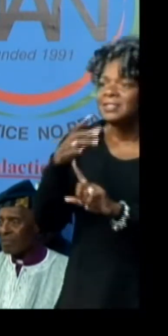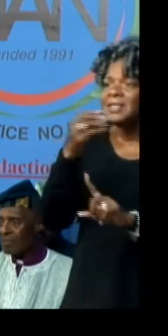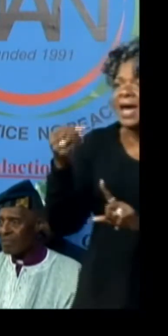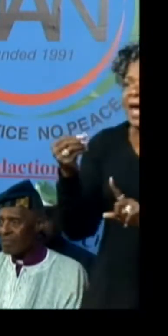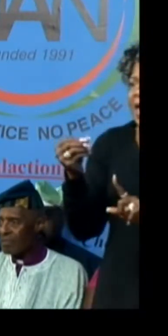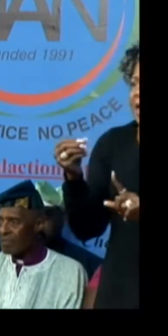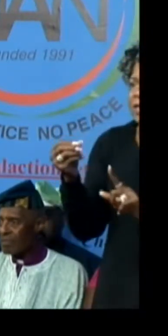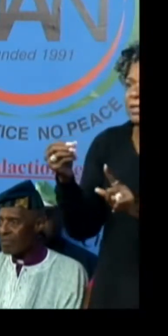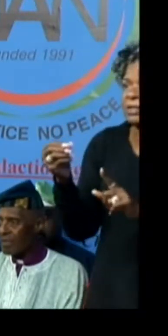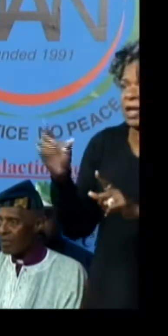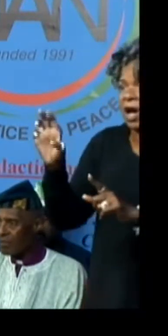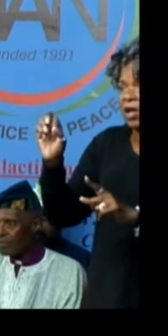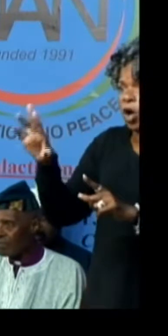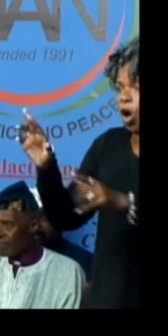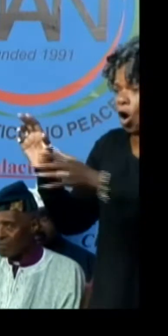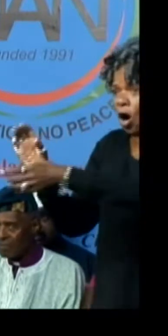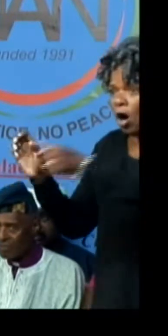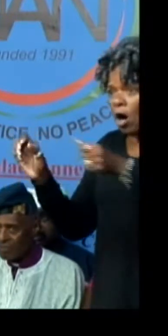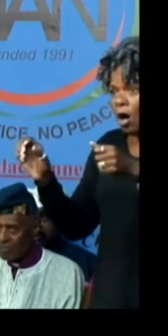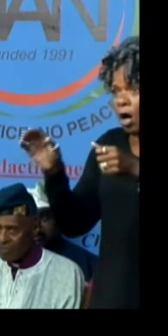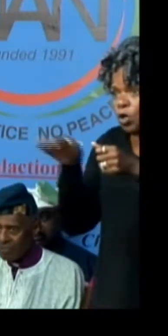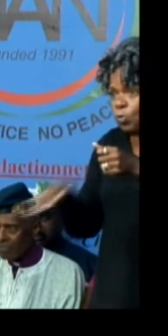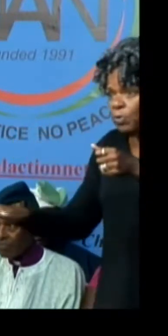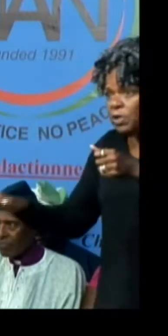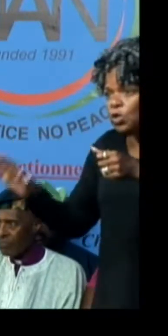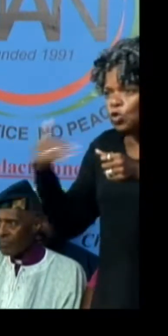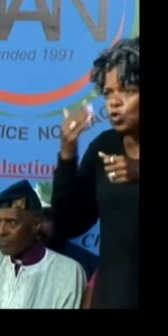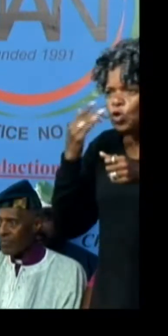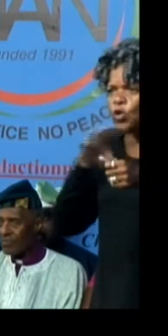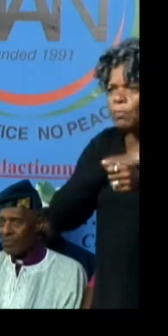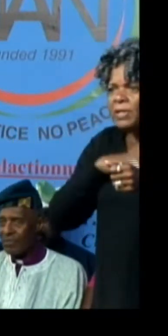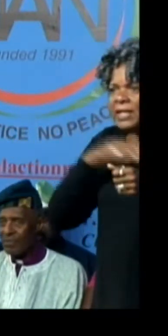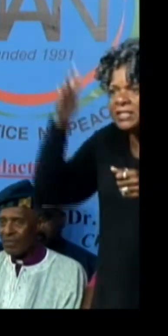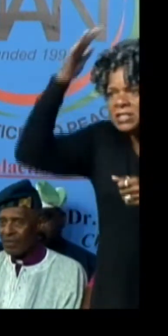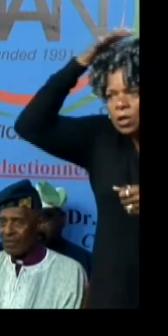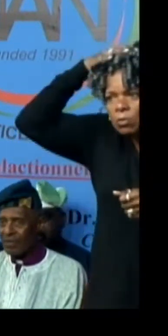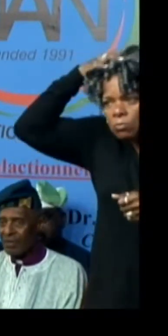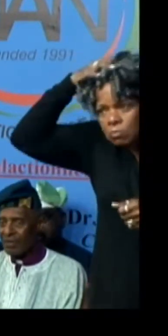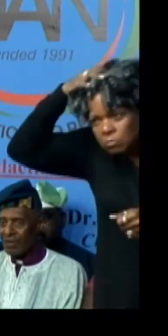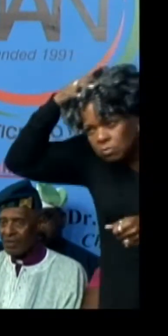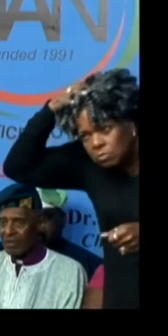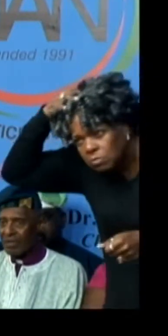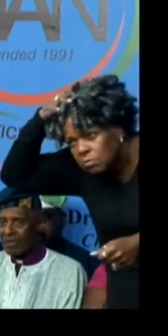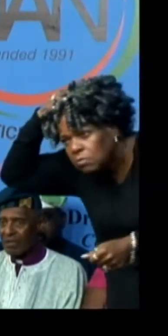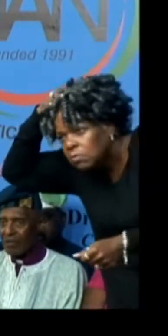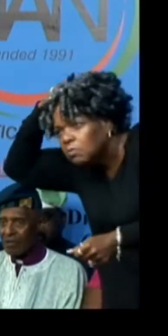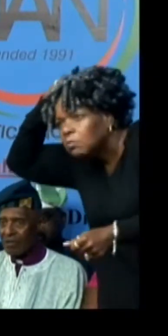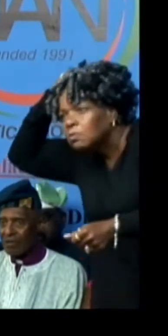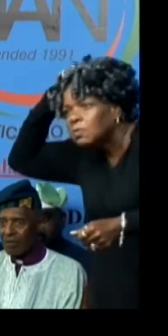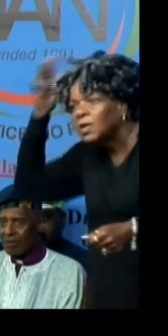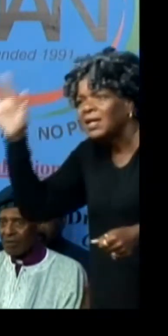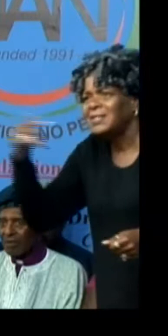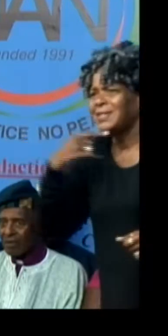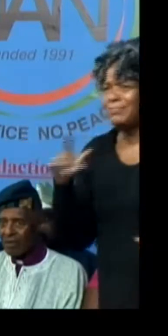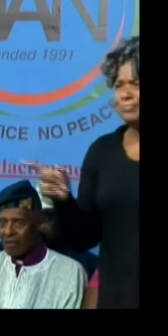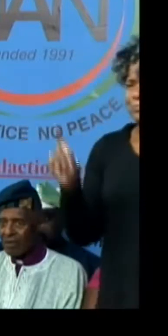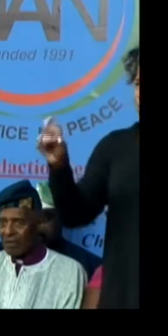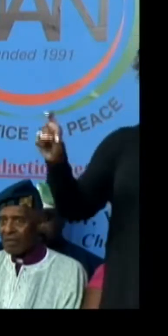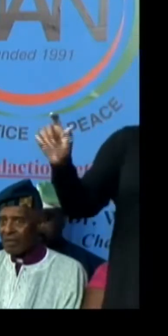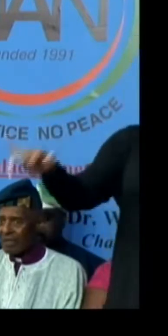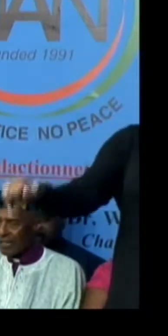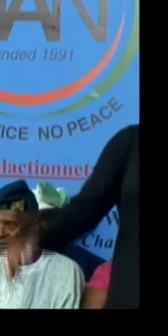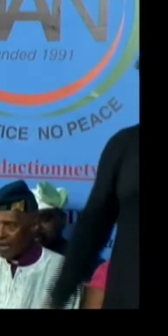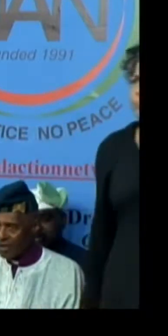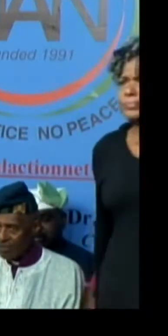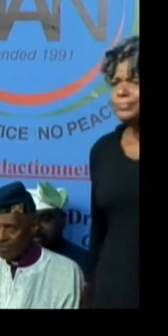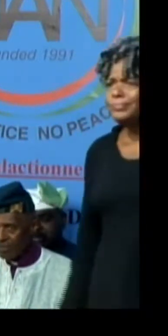First of all, Mr. President, people that are arrested are not even